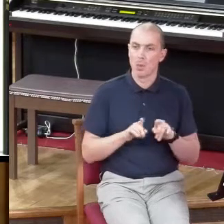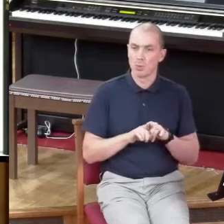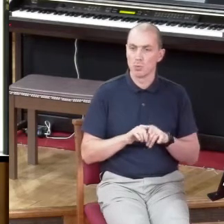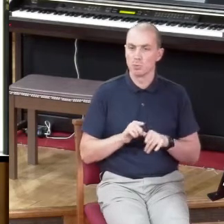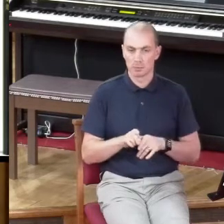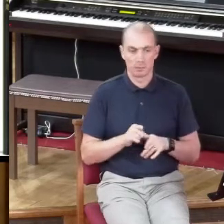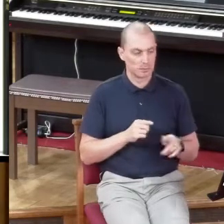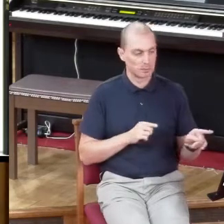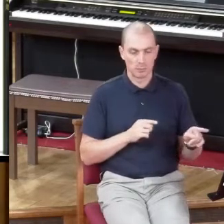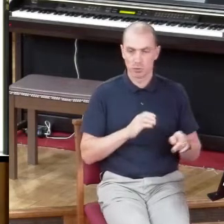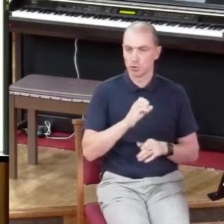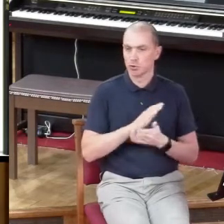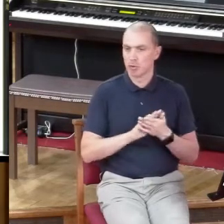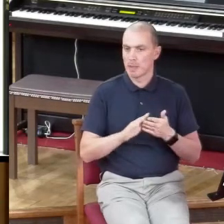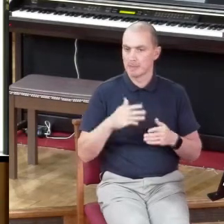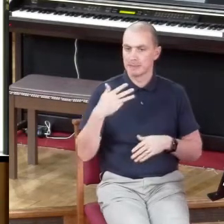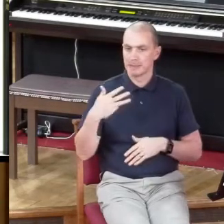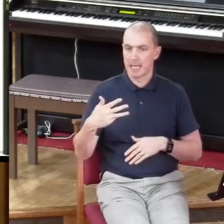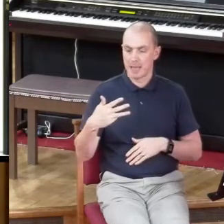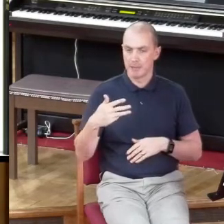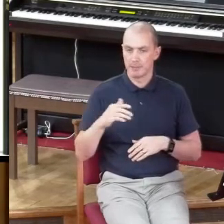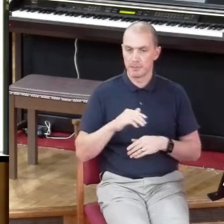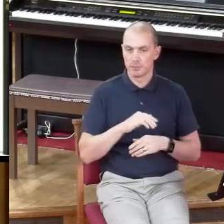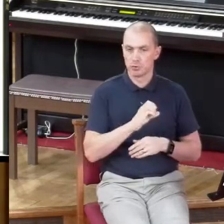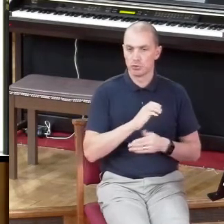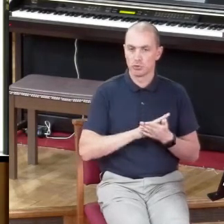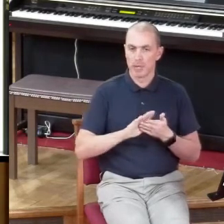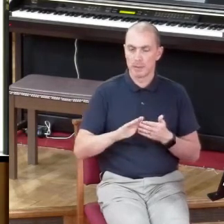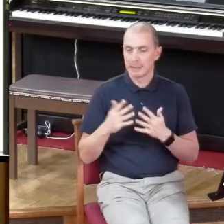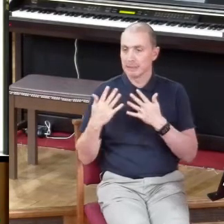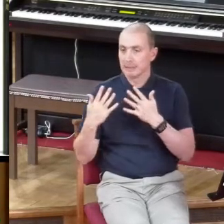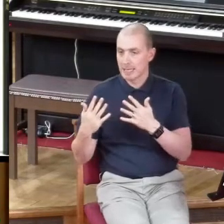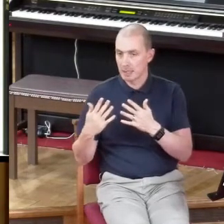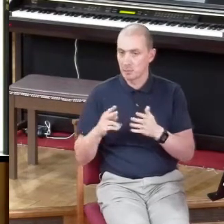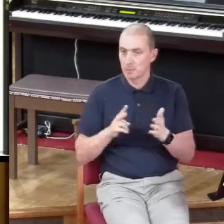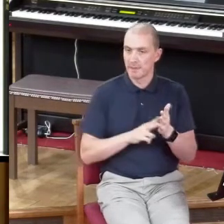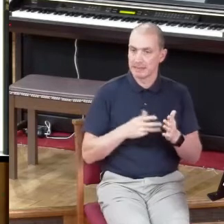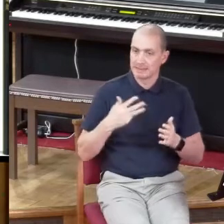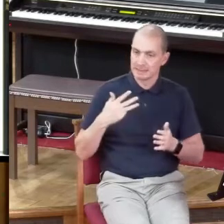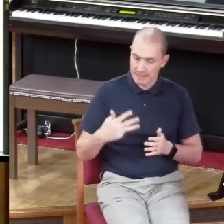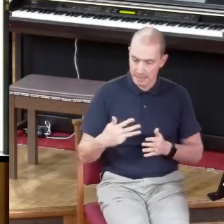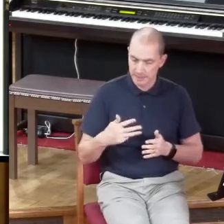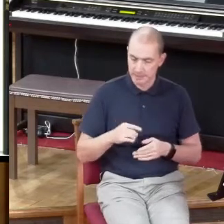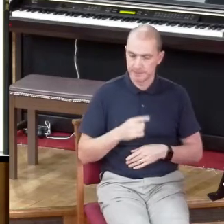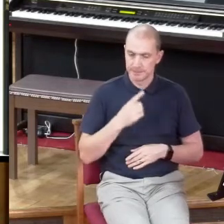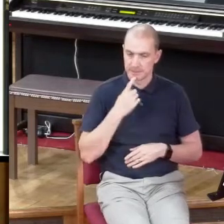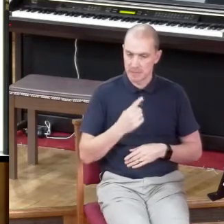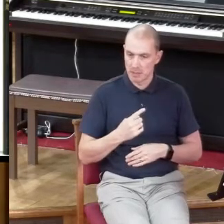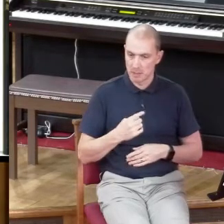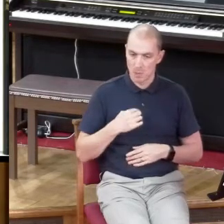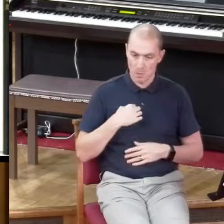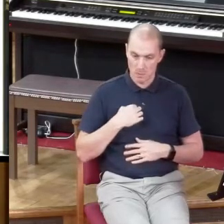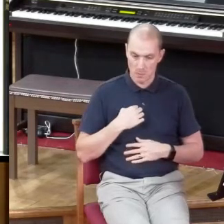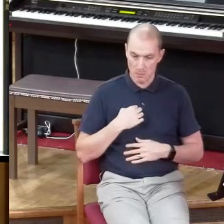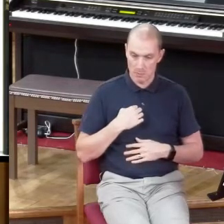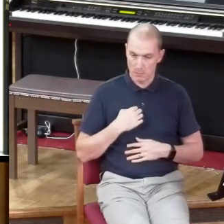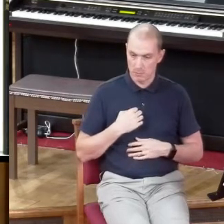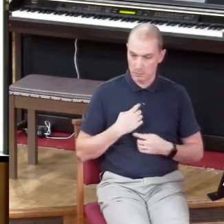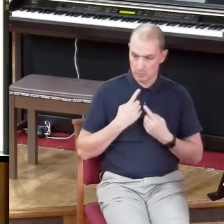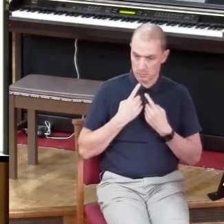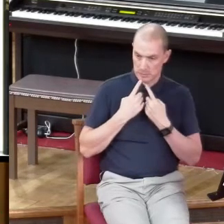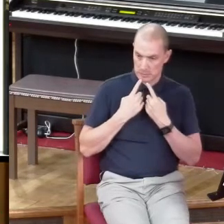Romans chapter 10 at verse 9, where Paul says, if we confess with our lips that Jesus is Lord and believe in